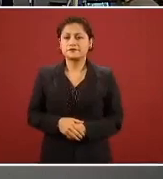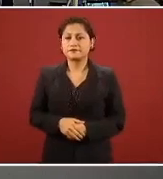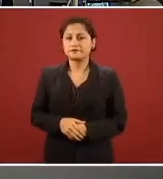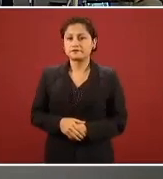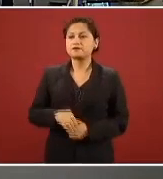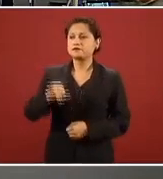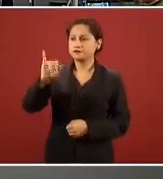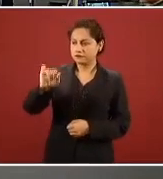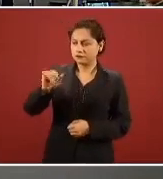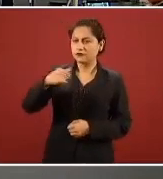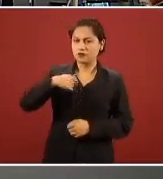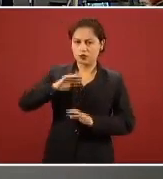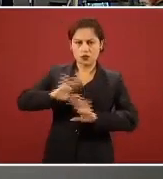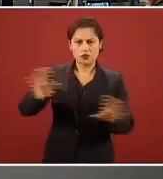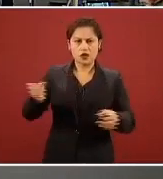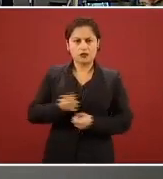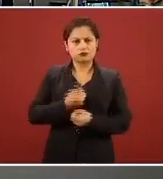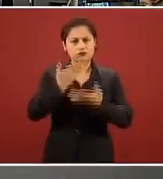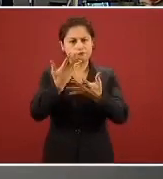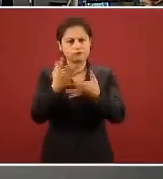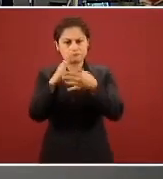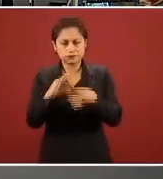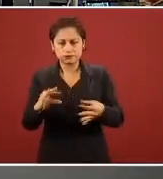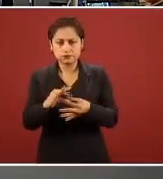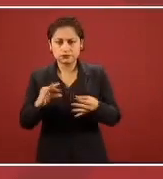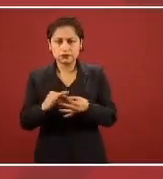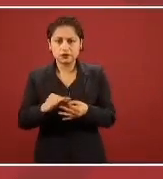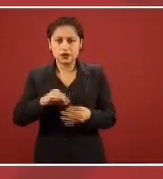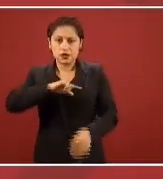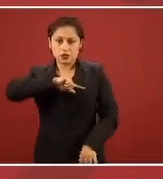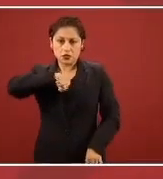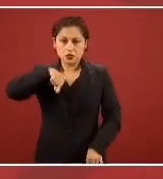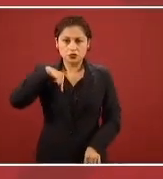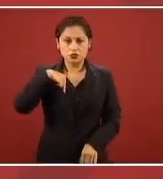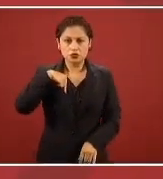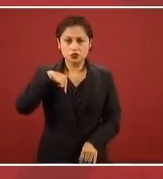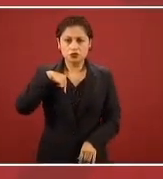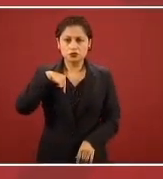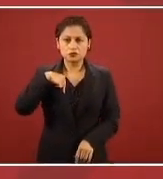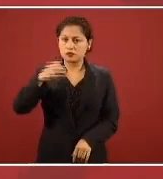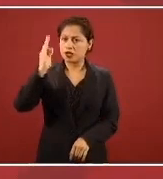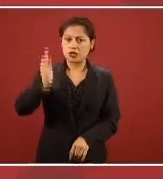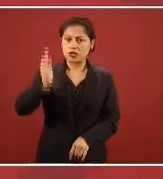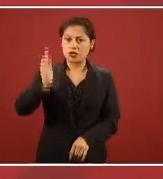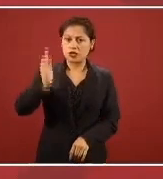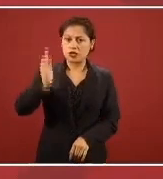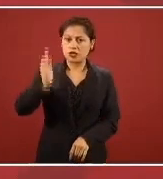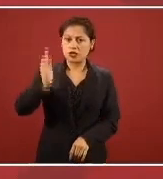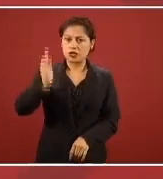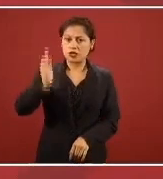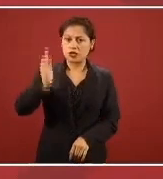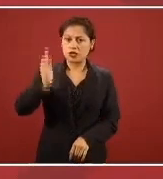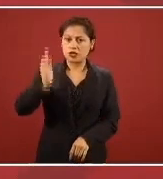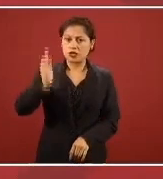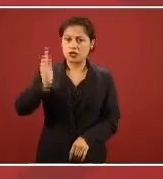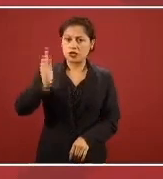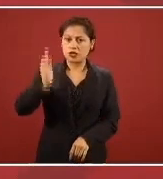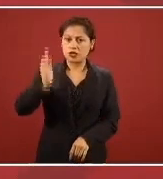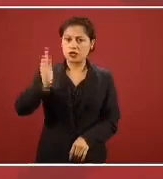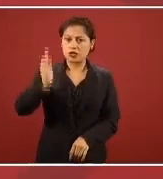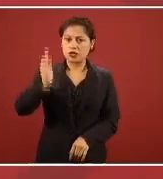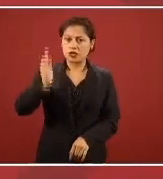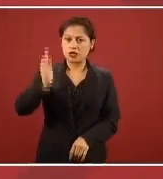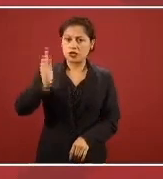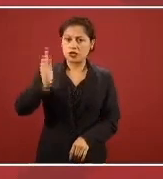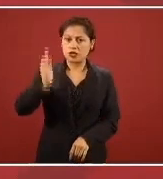Manifesté, estamos en contra de el feminicidio. I have manifested that